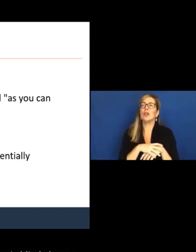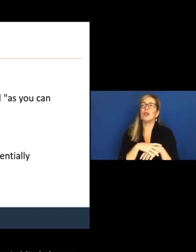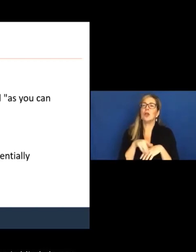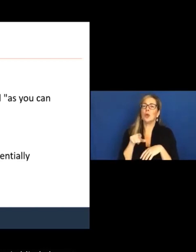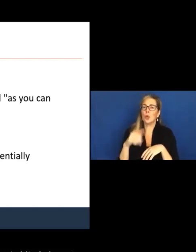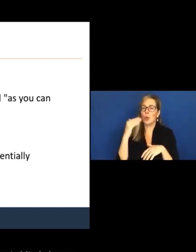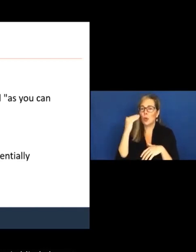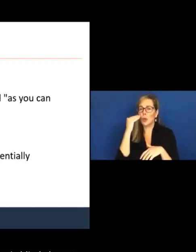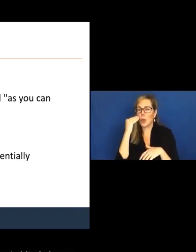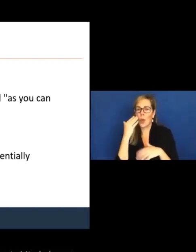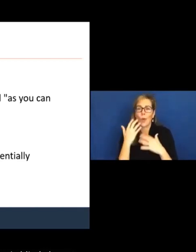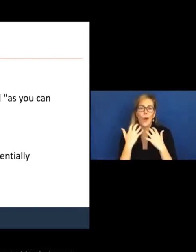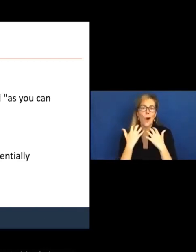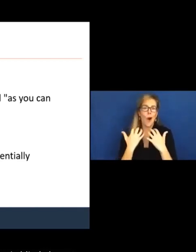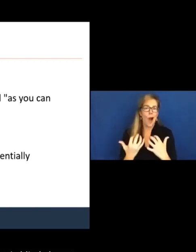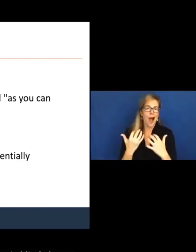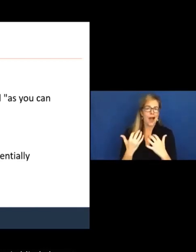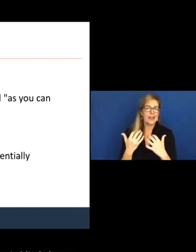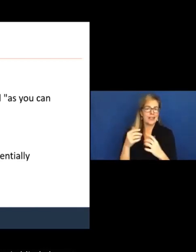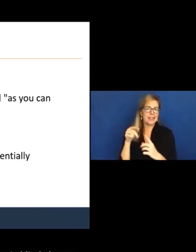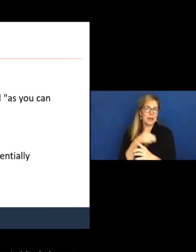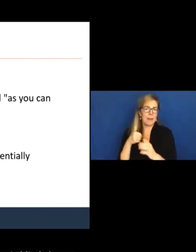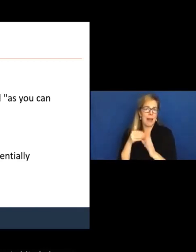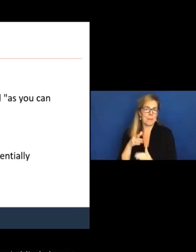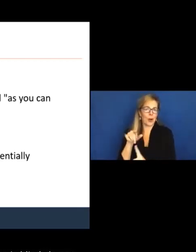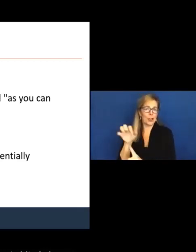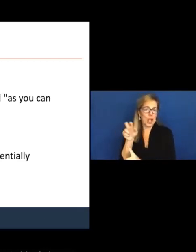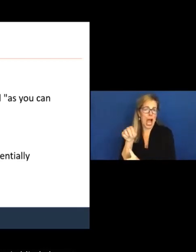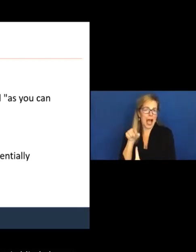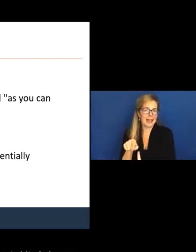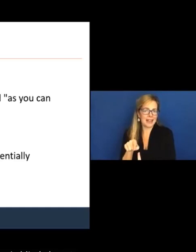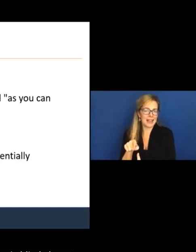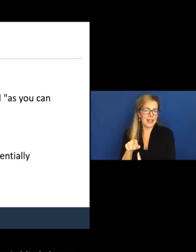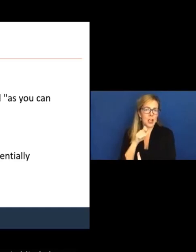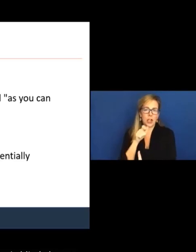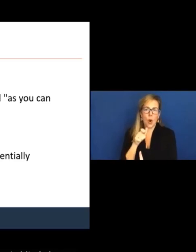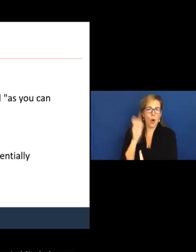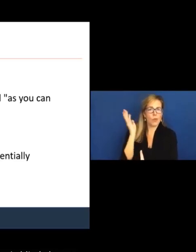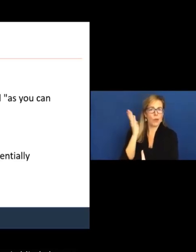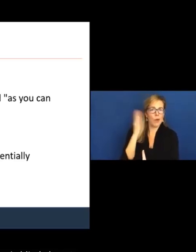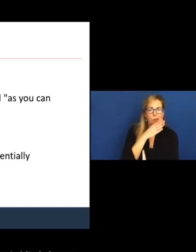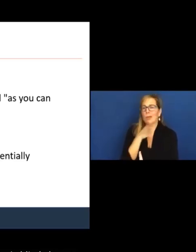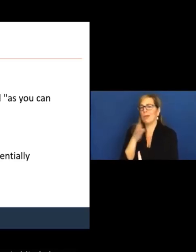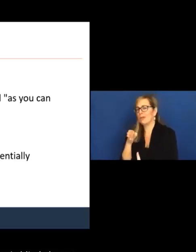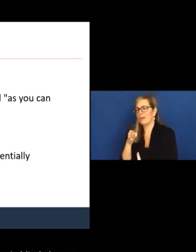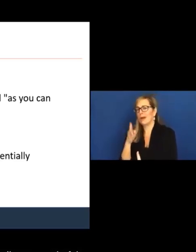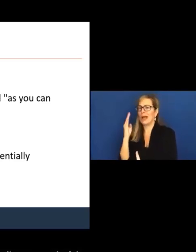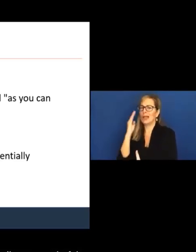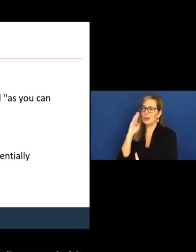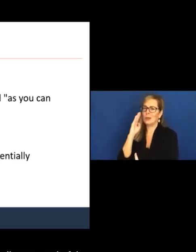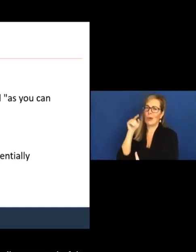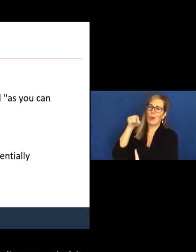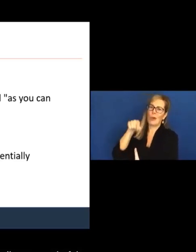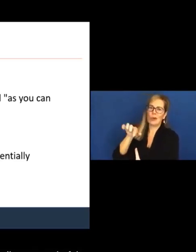member named John is blind, do not direct your description to John,